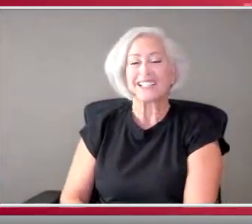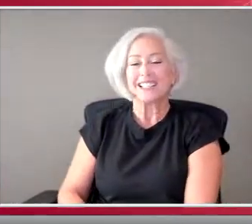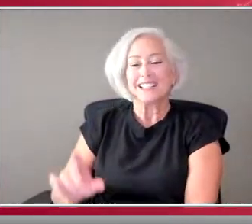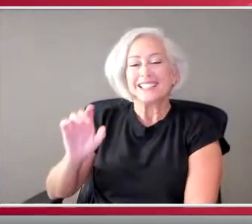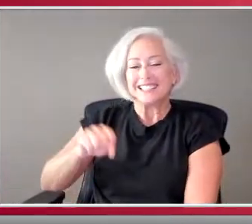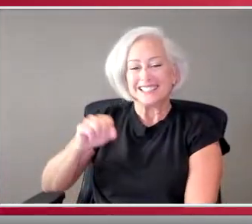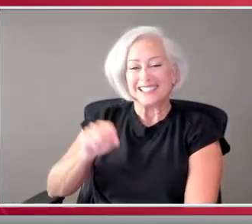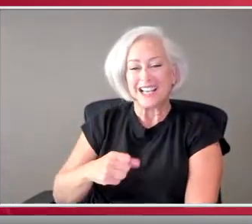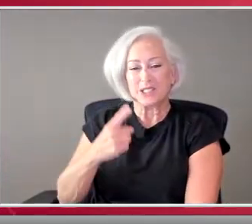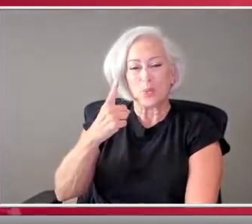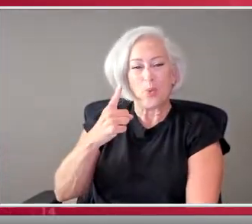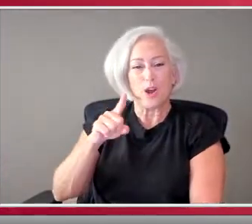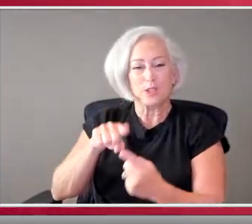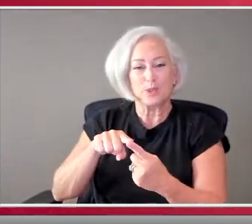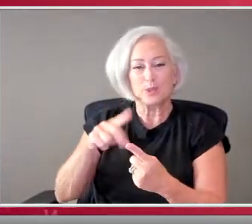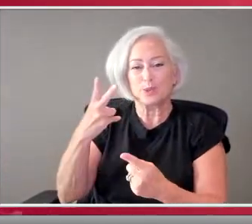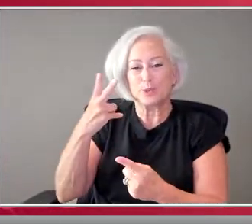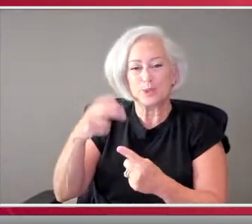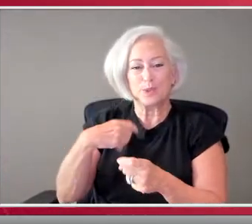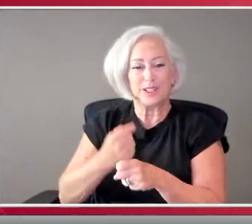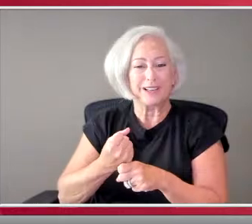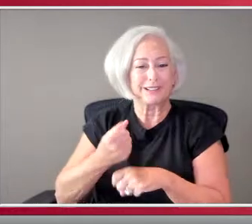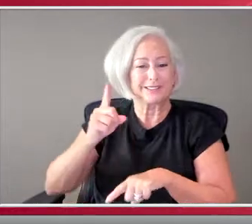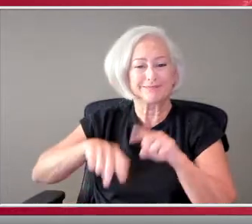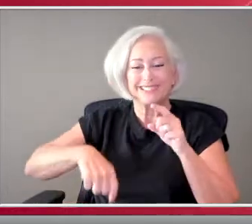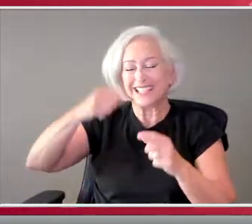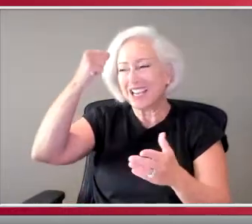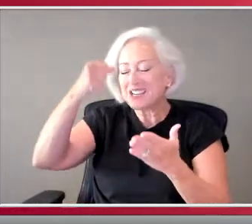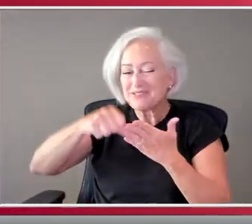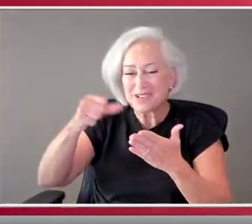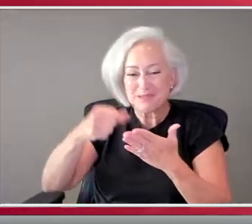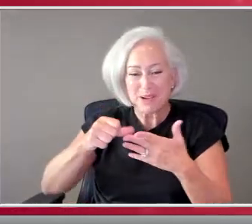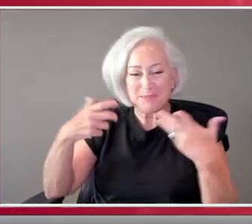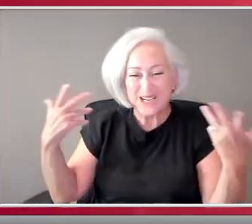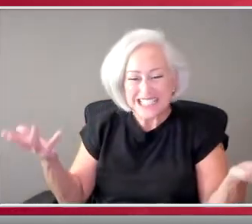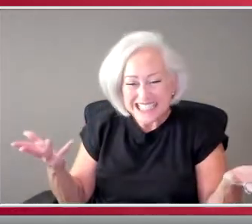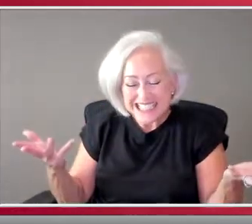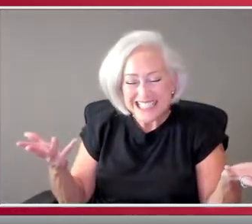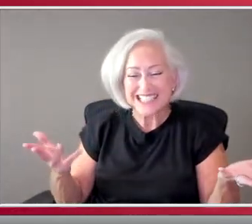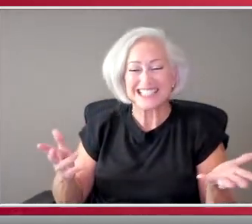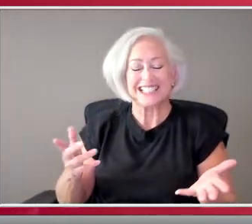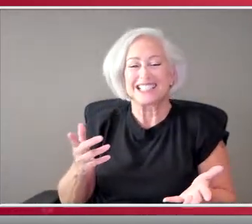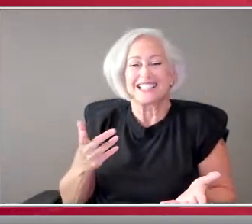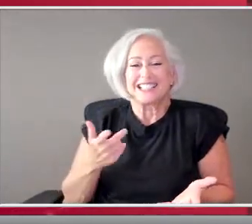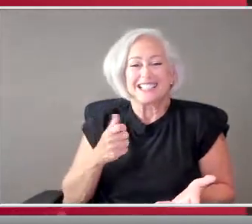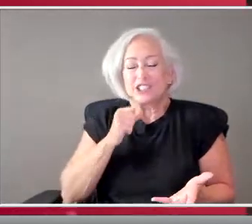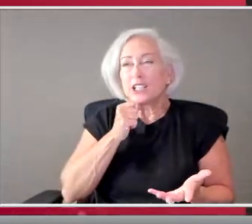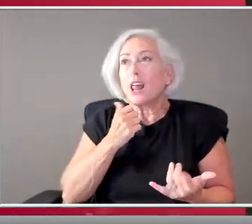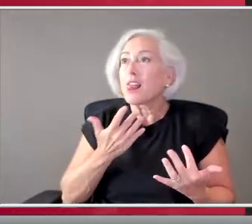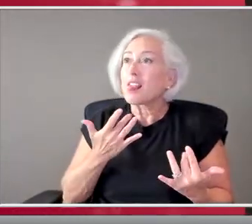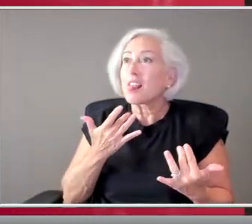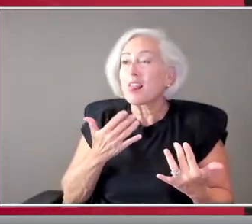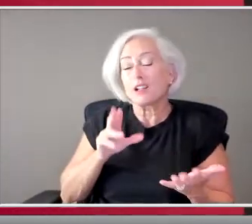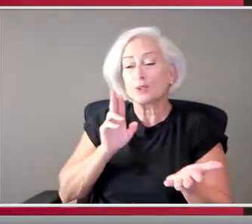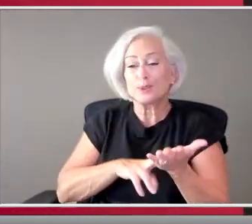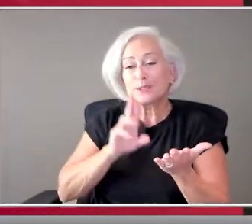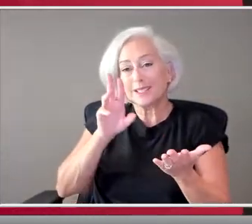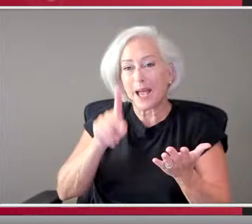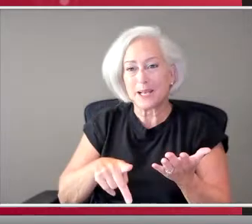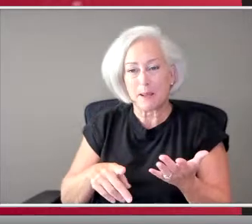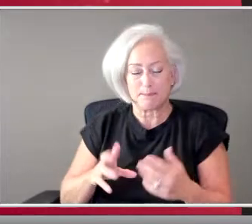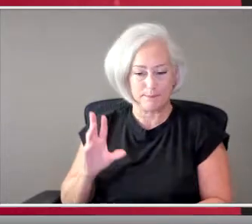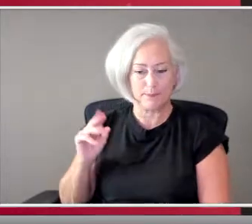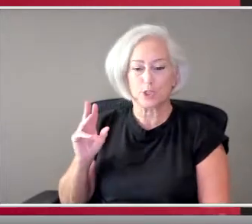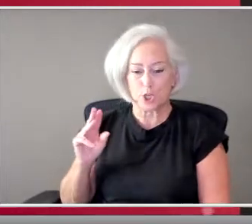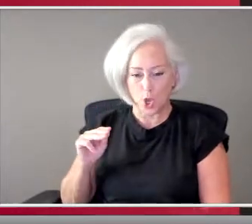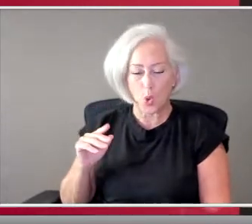years. I honestly can't quite But that doesn't exactly happen remember. overnight. No. You didn't just wait a year and sign up for the competition. No, I didn't. Like I